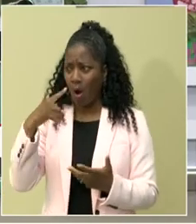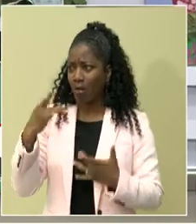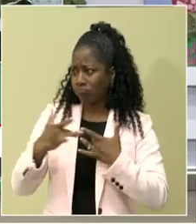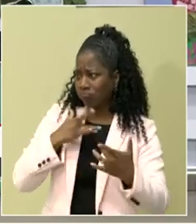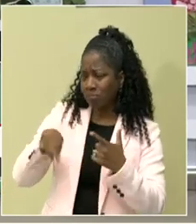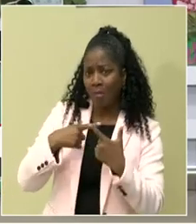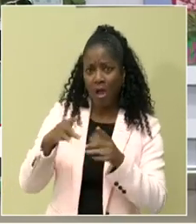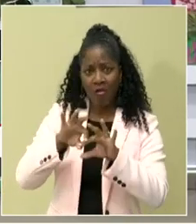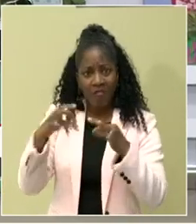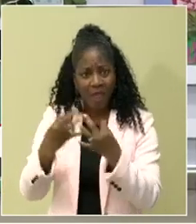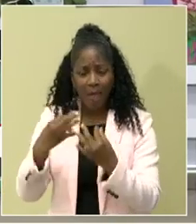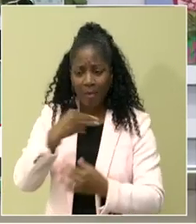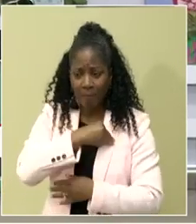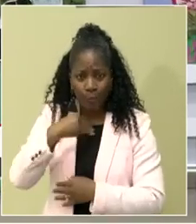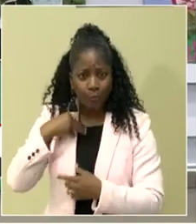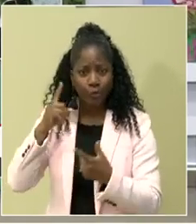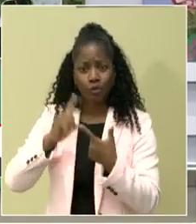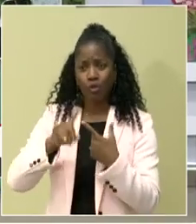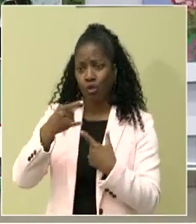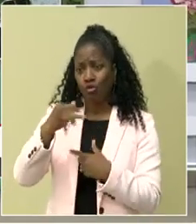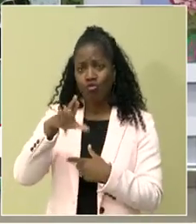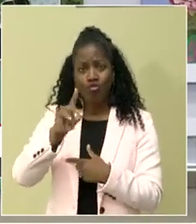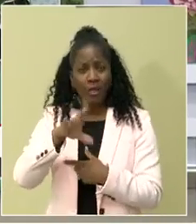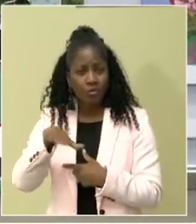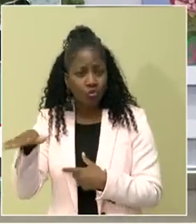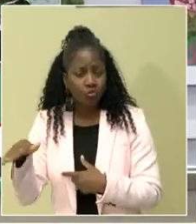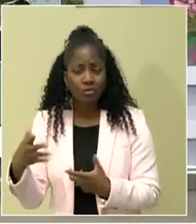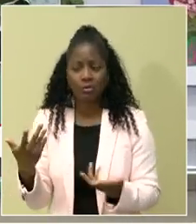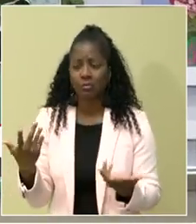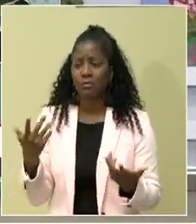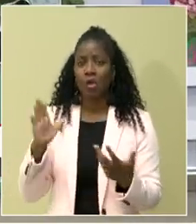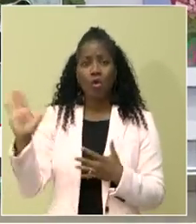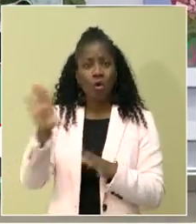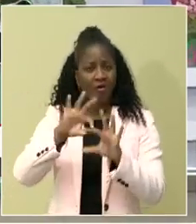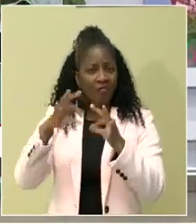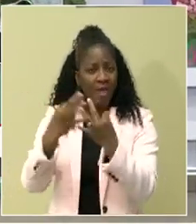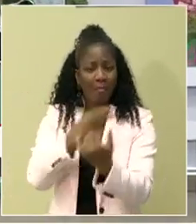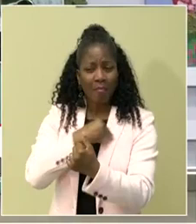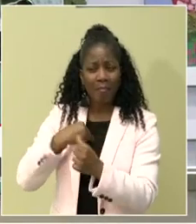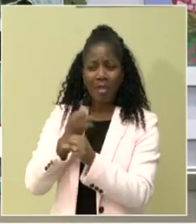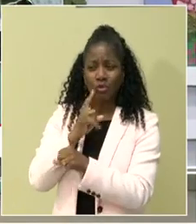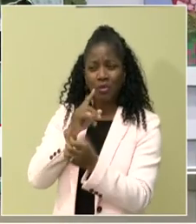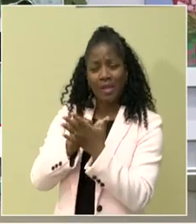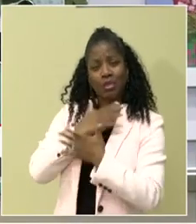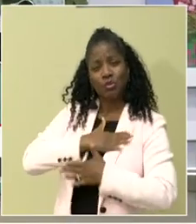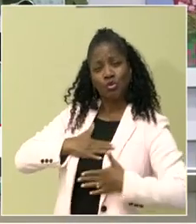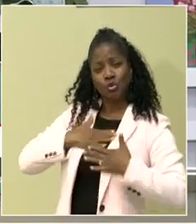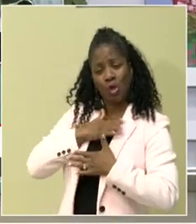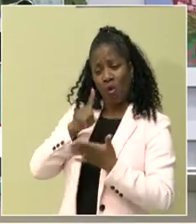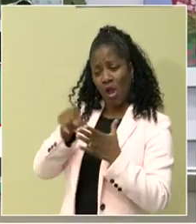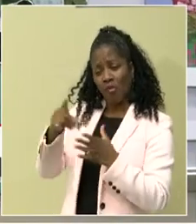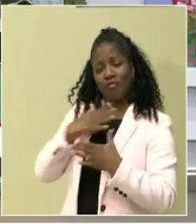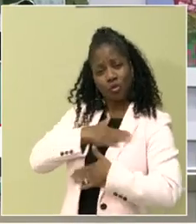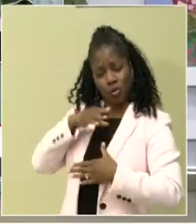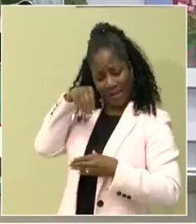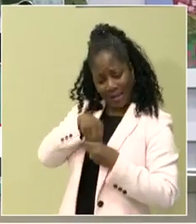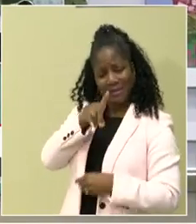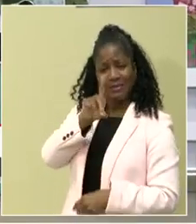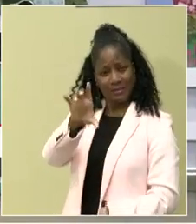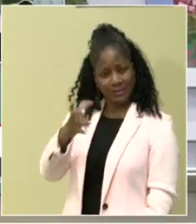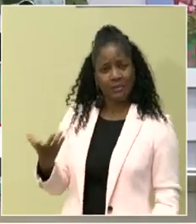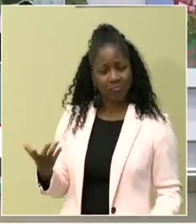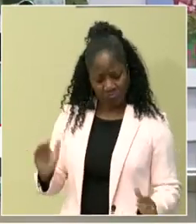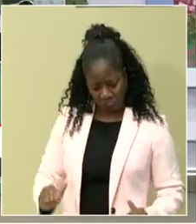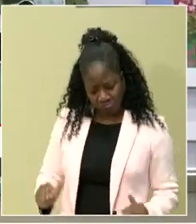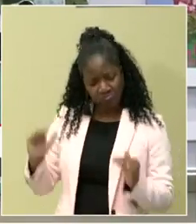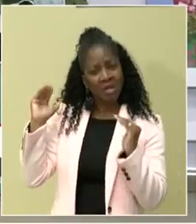members, grandchildren, loved ones that you want to make sure can enjoy what you've enjoyed in this city,